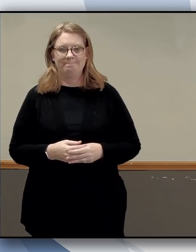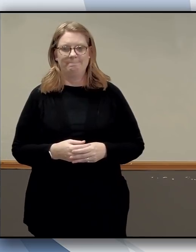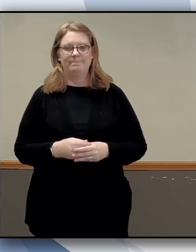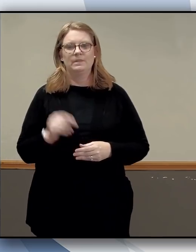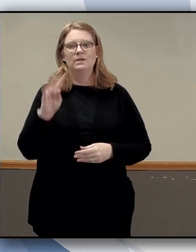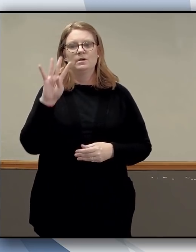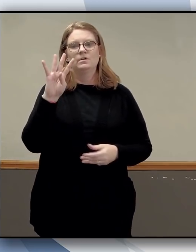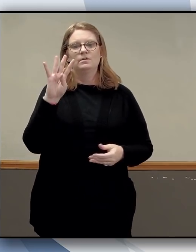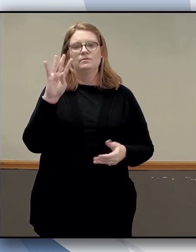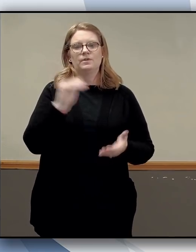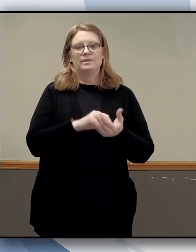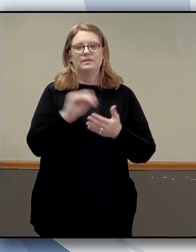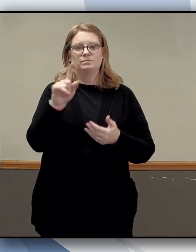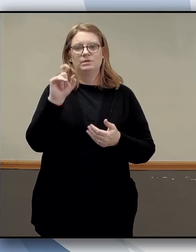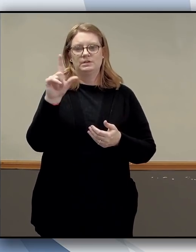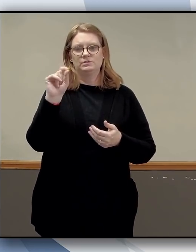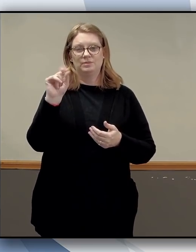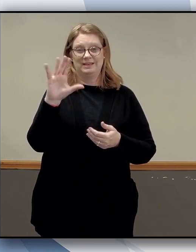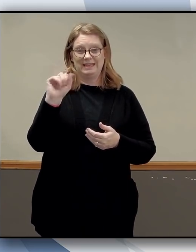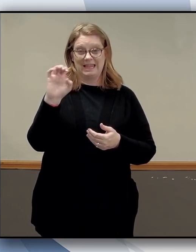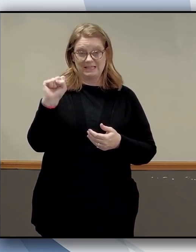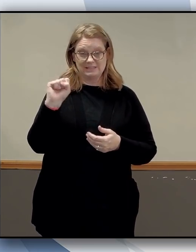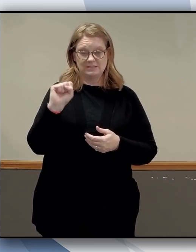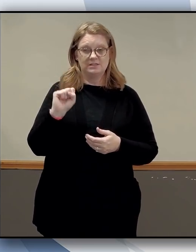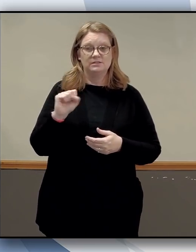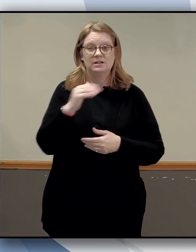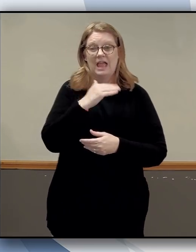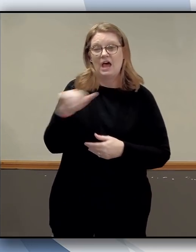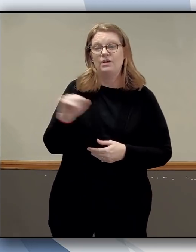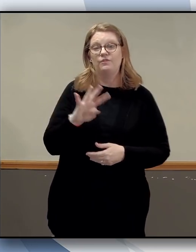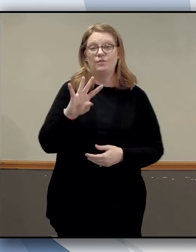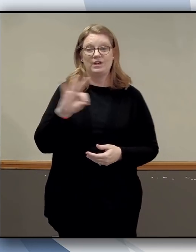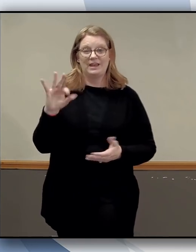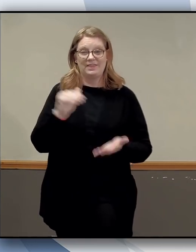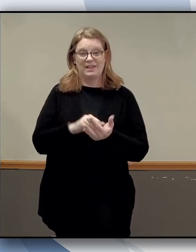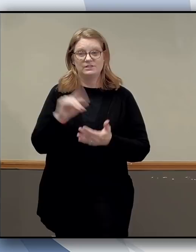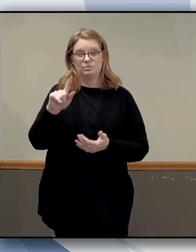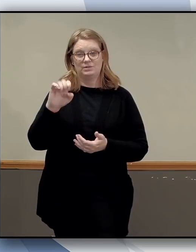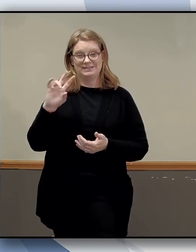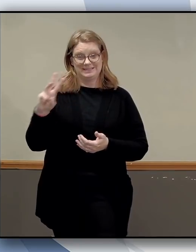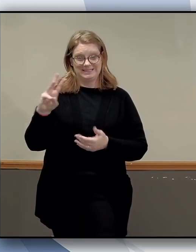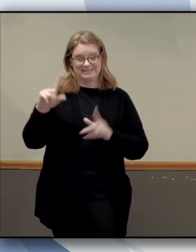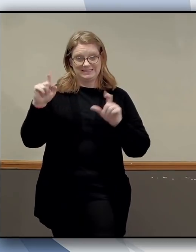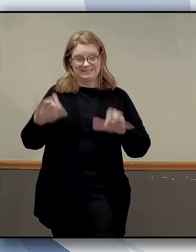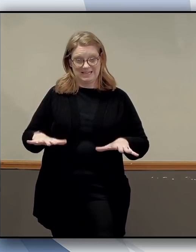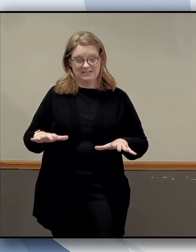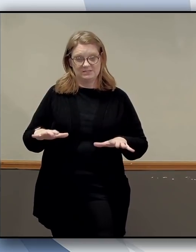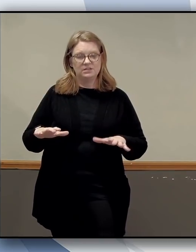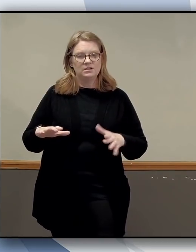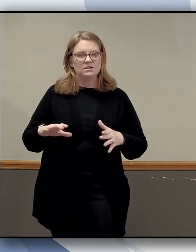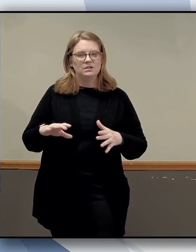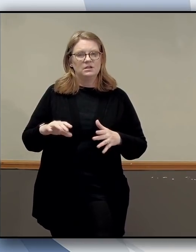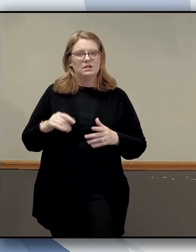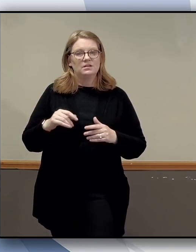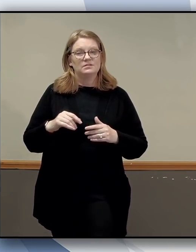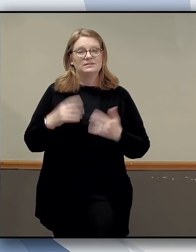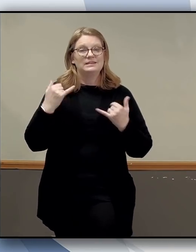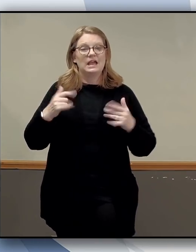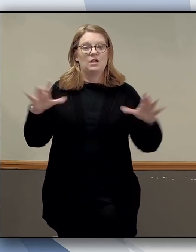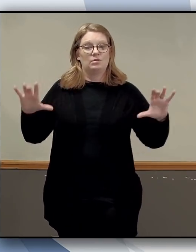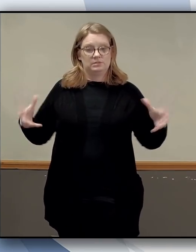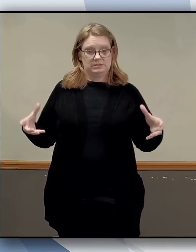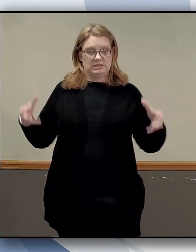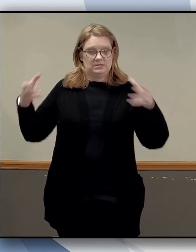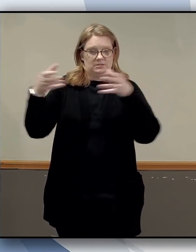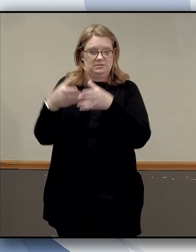4,120 cases out of a record 49,106 tests over the last 7 days. That brings our test rate,